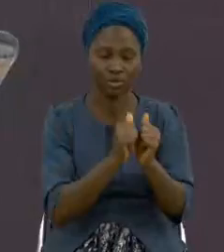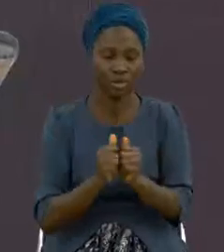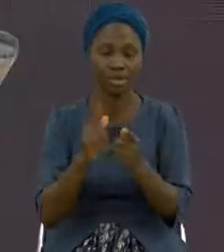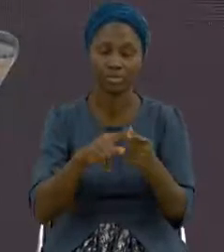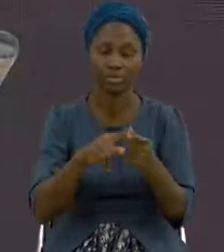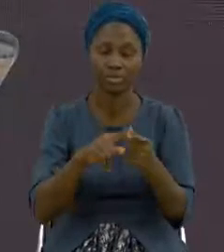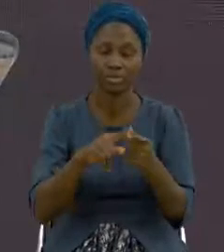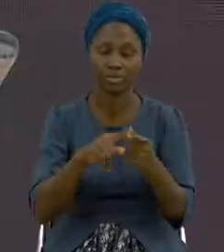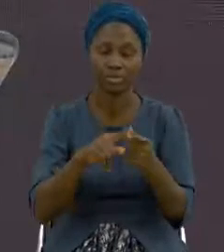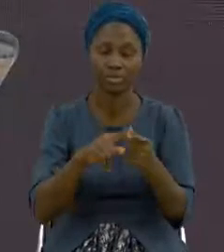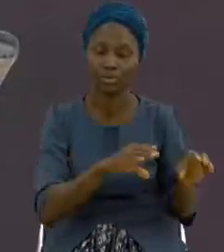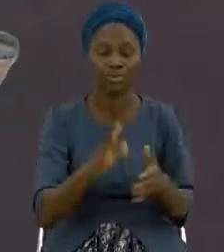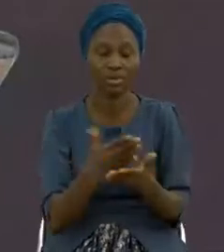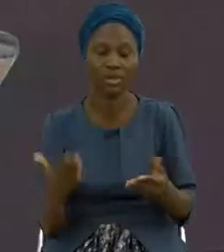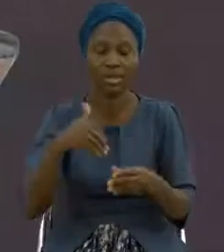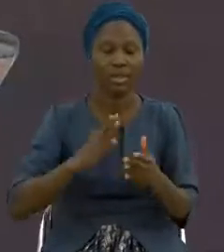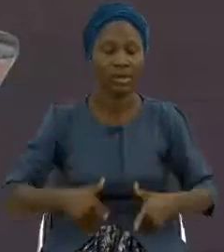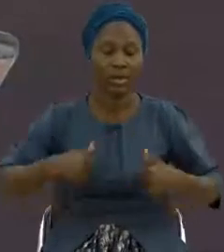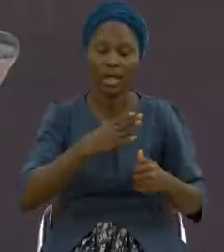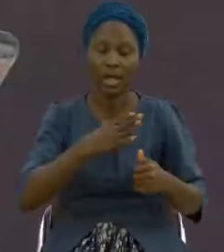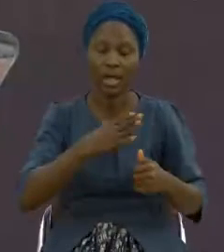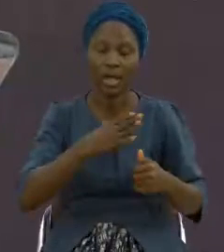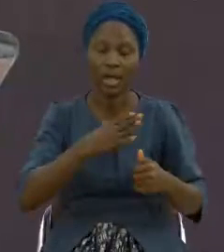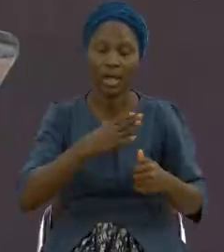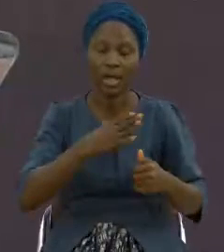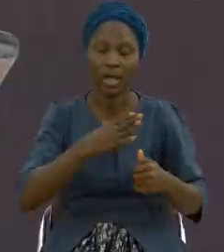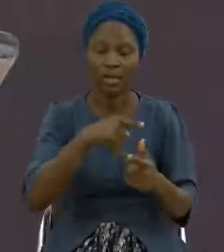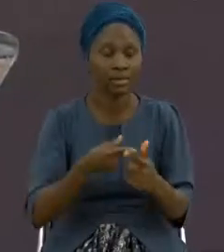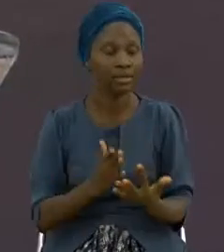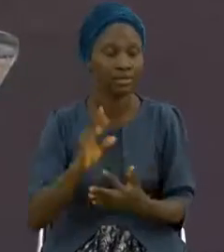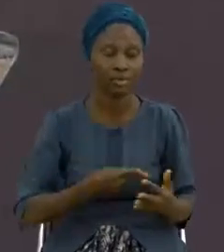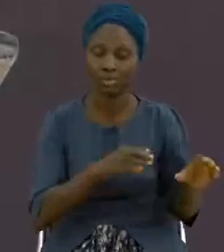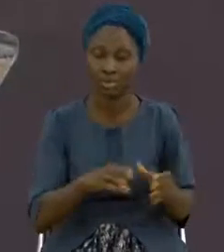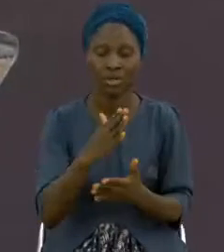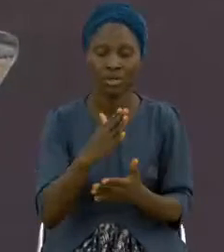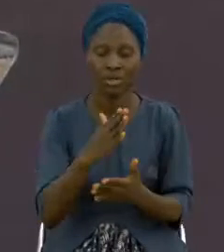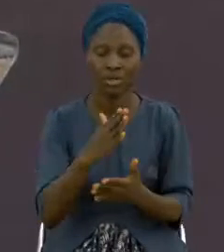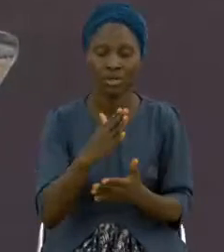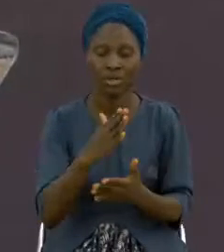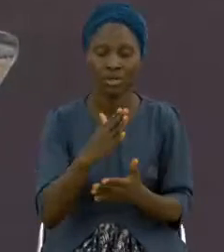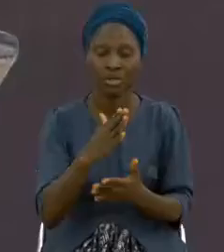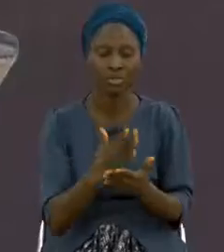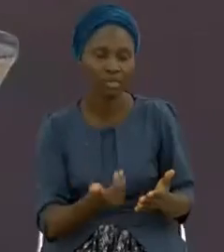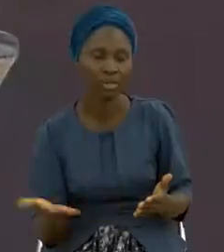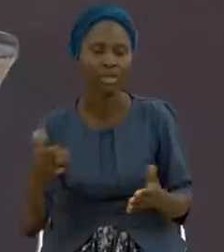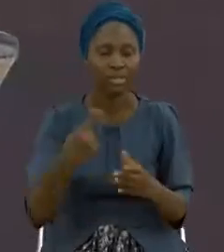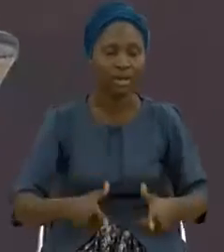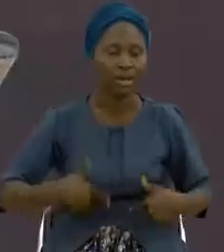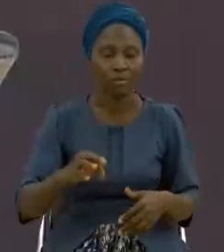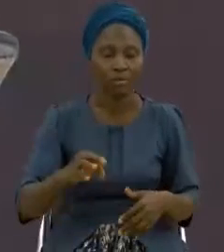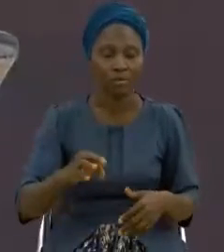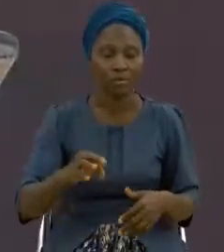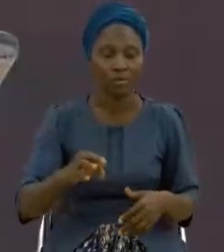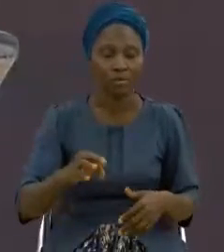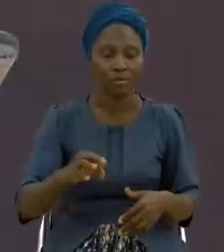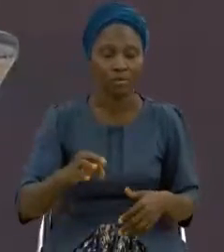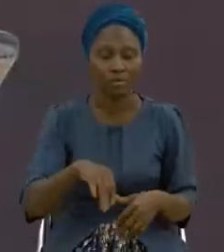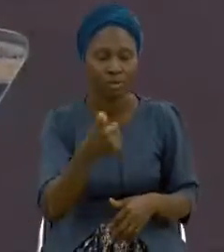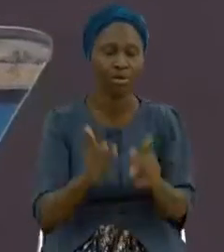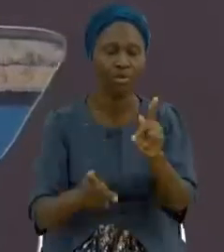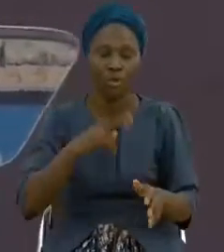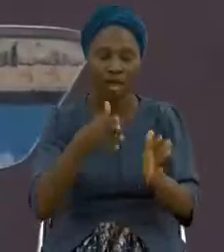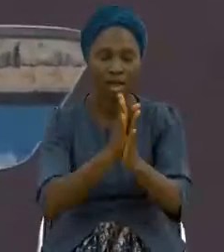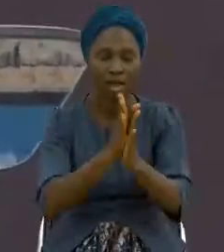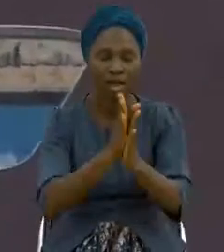through us, do something in the lives of other people. We're asking, O Lord, the faith